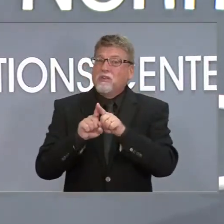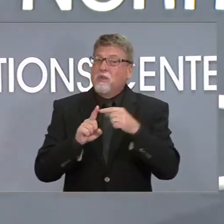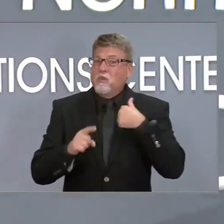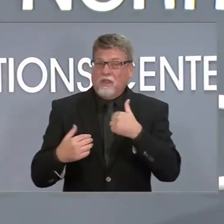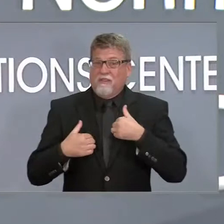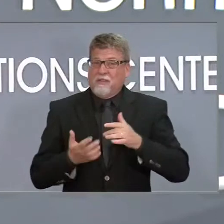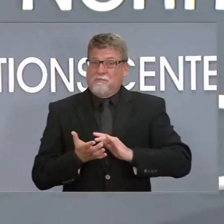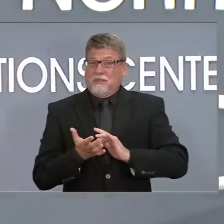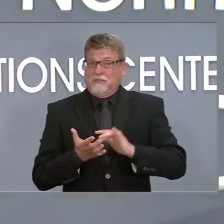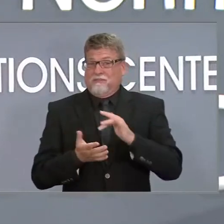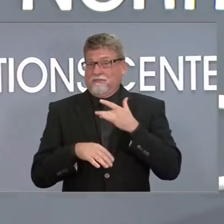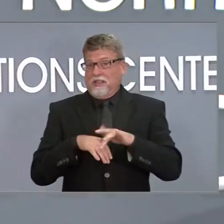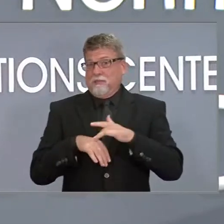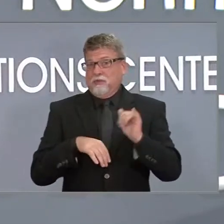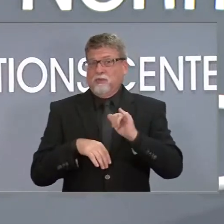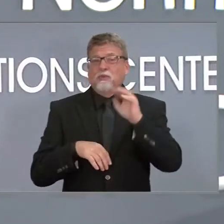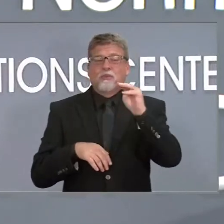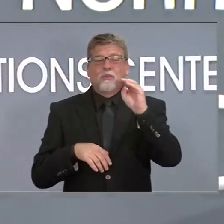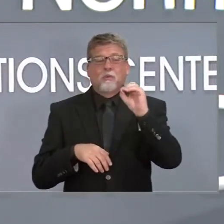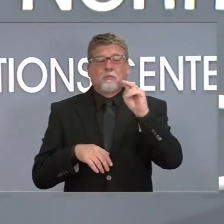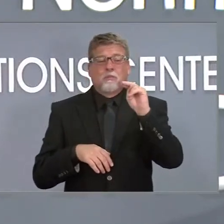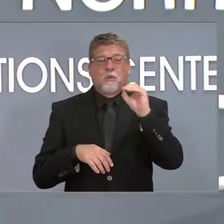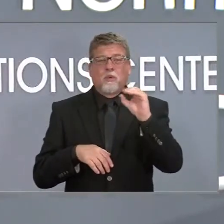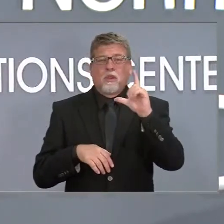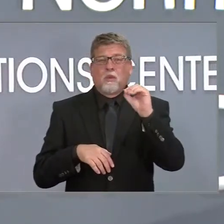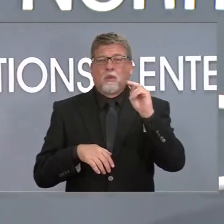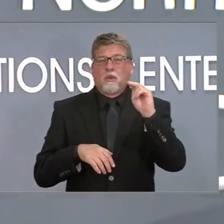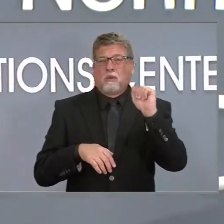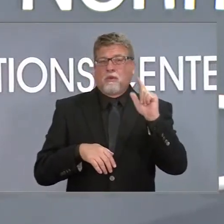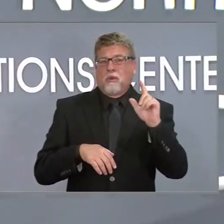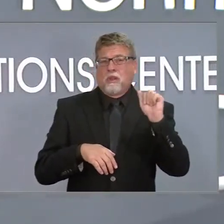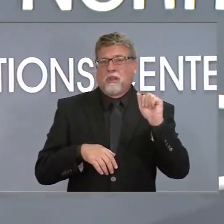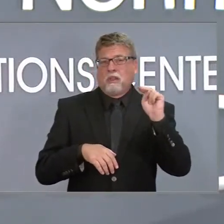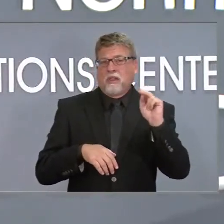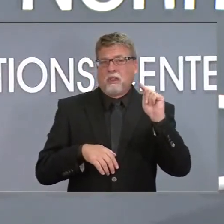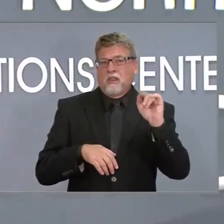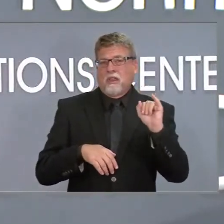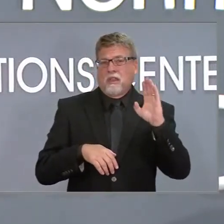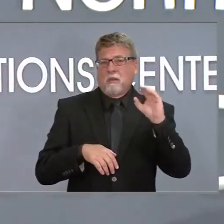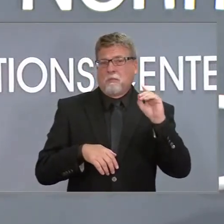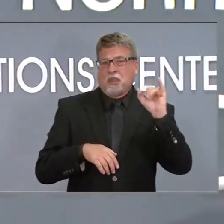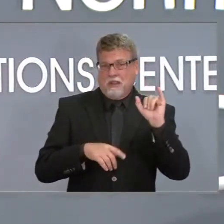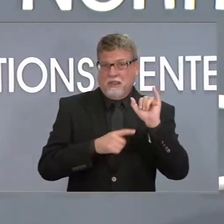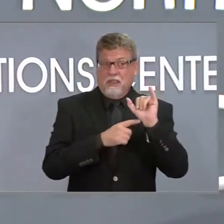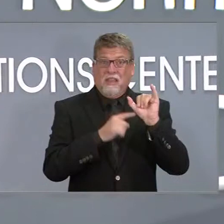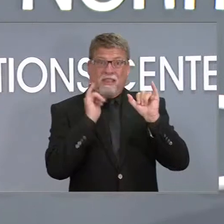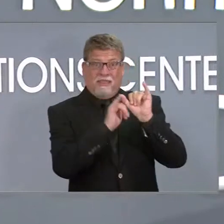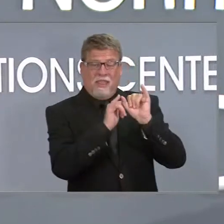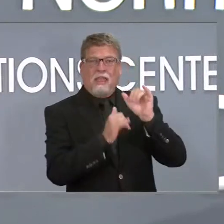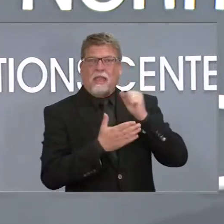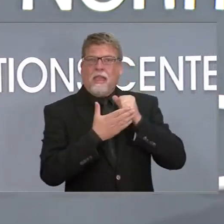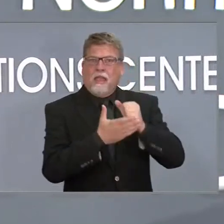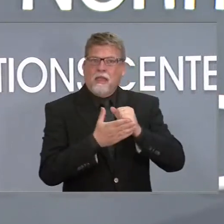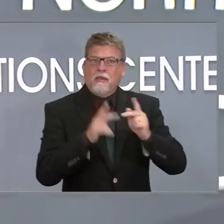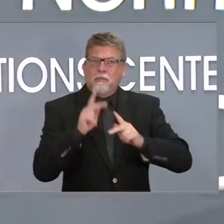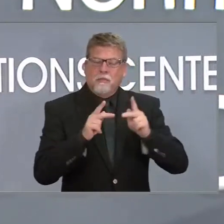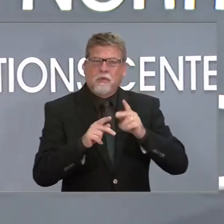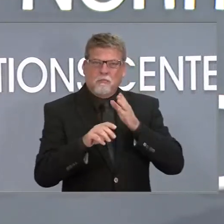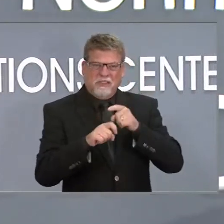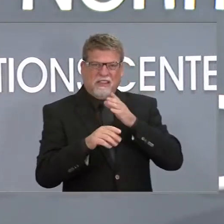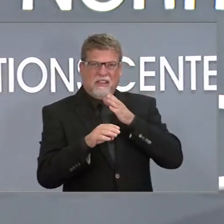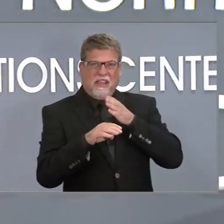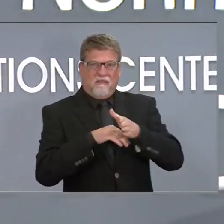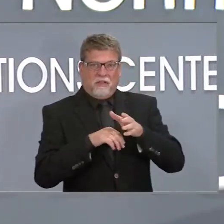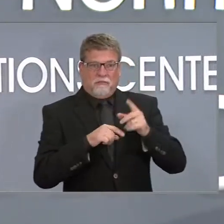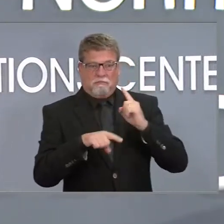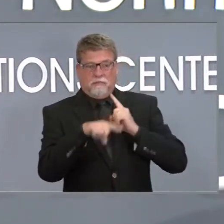help reduce severe illness and death. So you got to know you got it in order to be able to get the monoclonal antibodies.